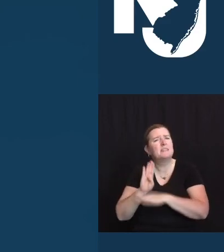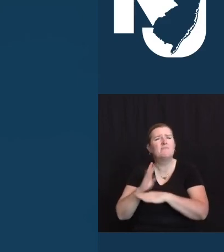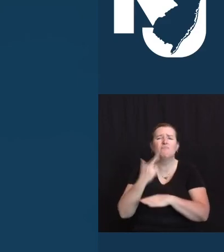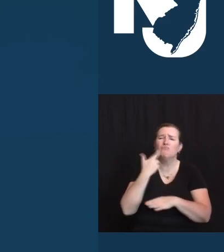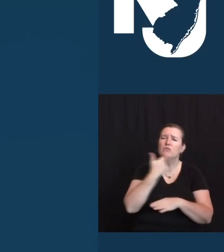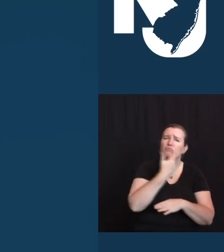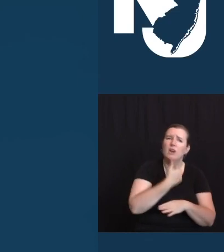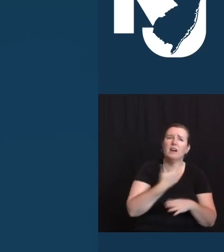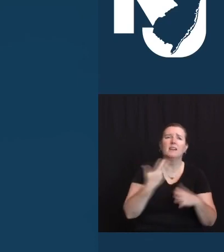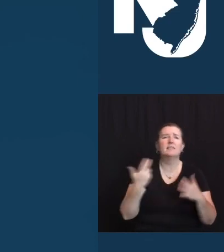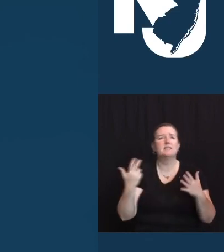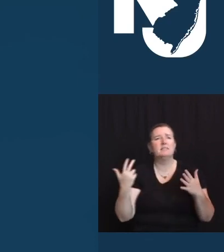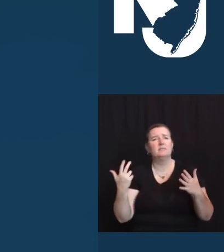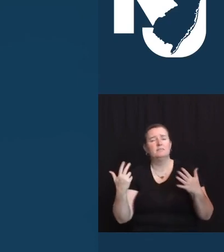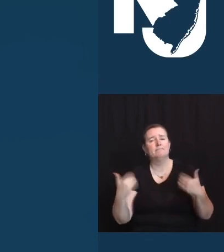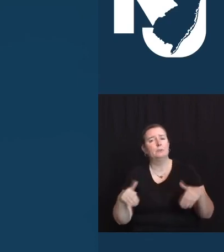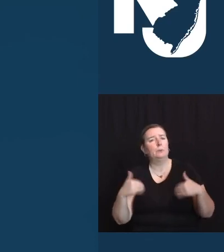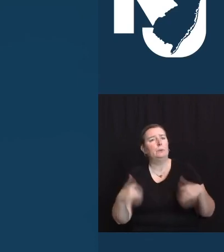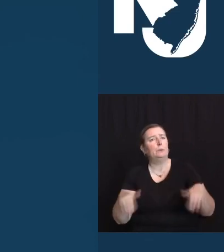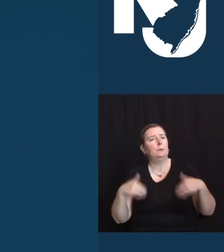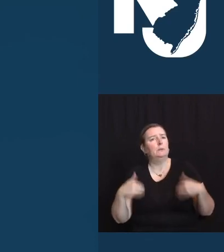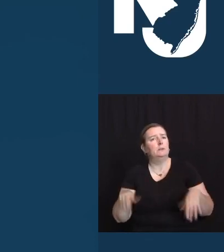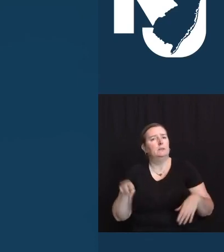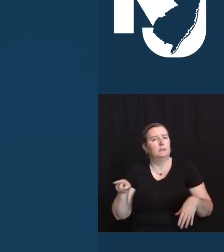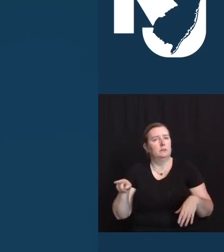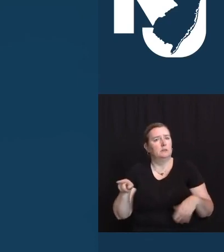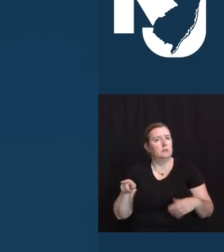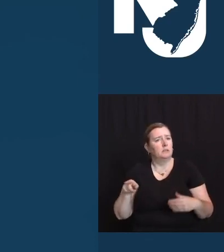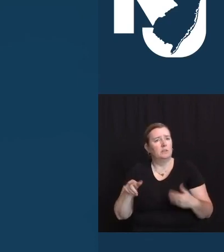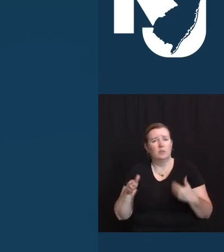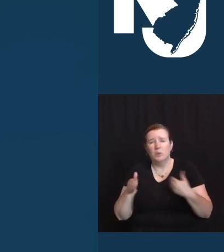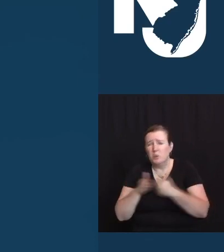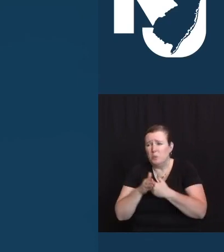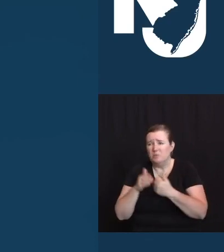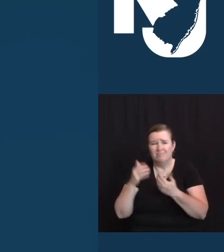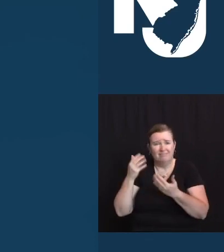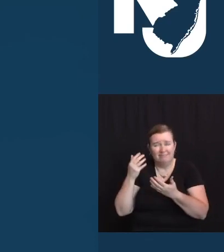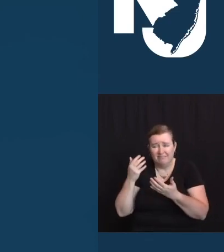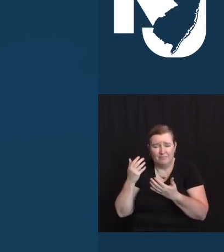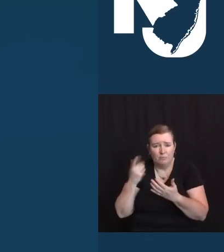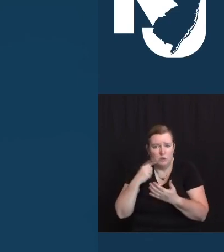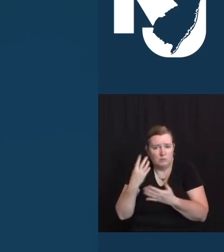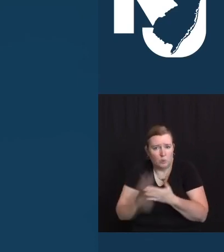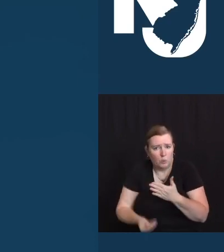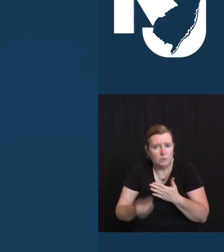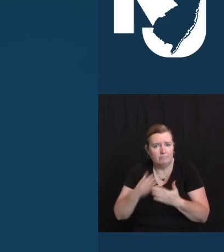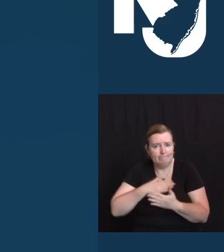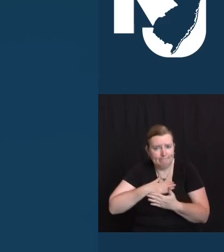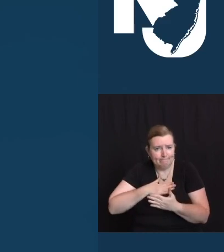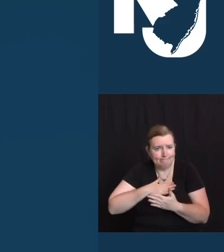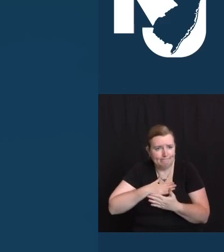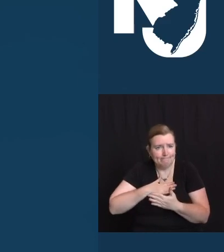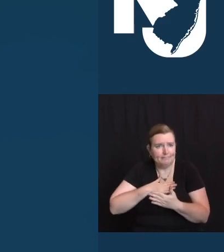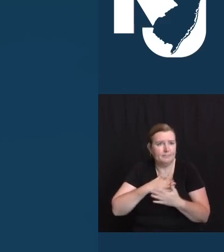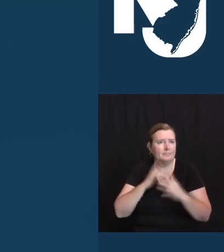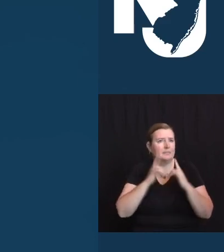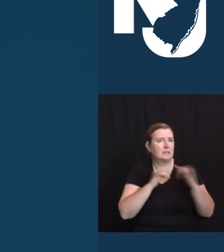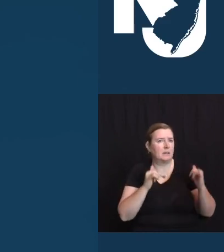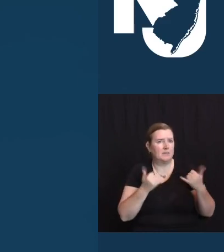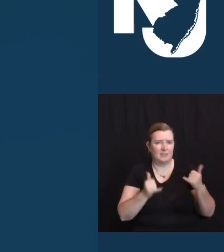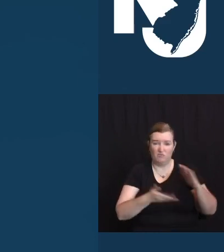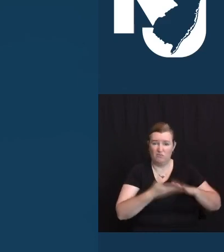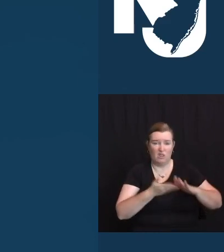double reality of losing a loved one, as they did with their dad and husband, and running a restaurant in the middle of